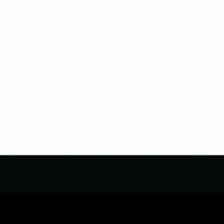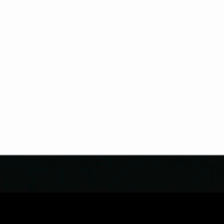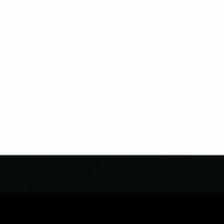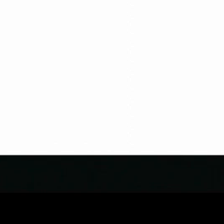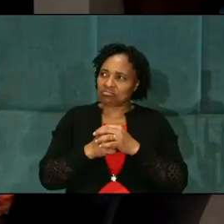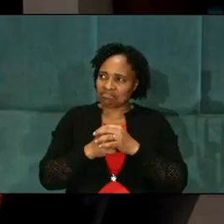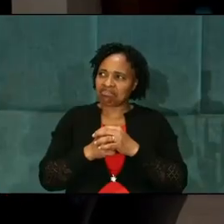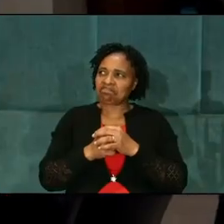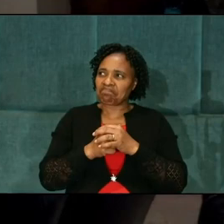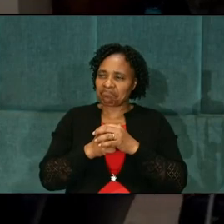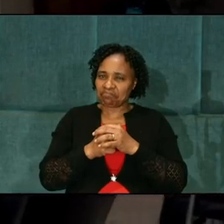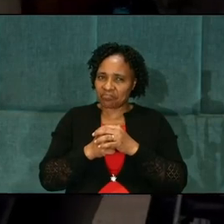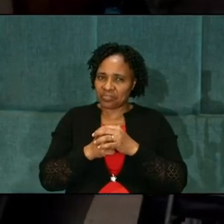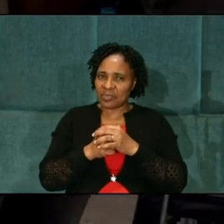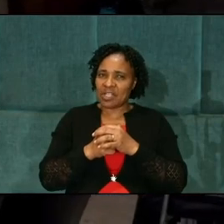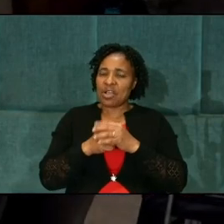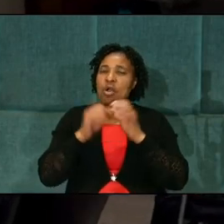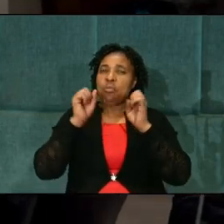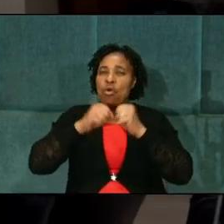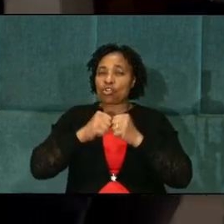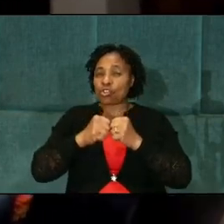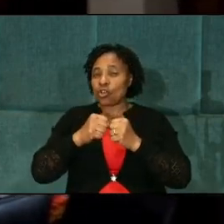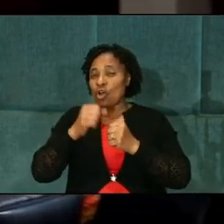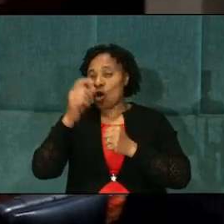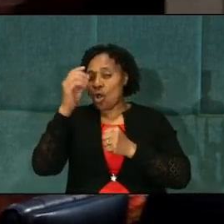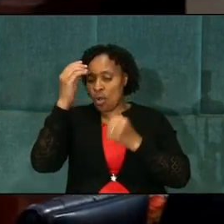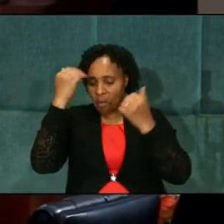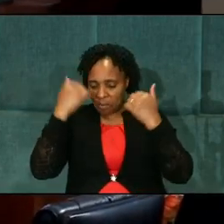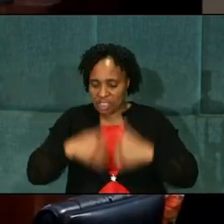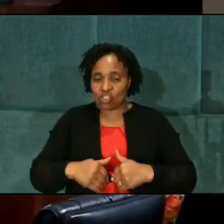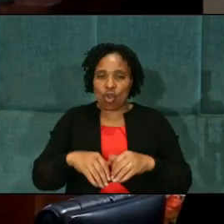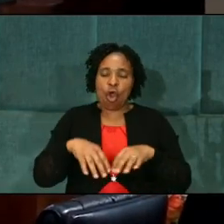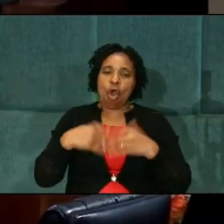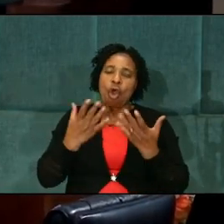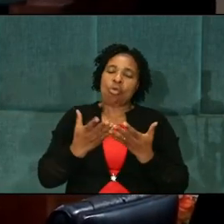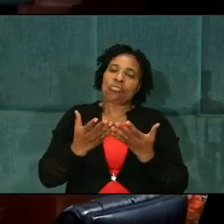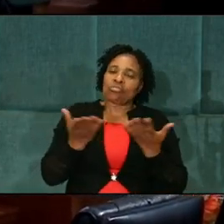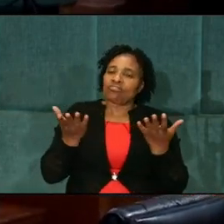shut your mouth. We're not interested in whether it is literal or physical.